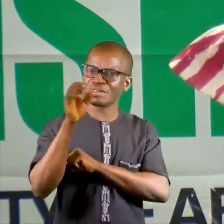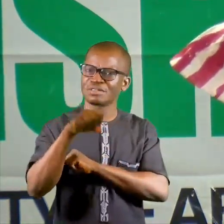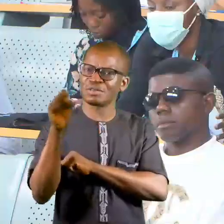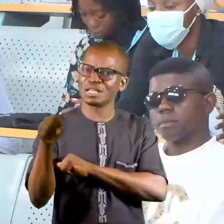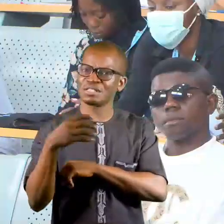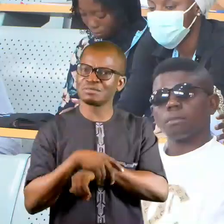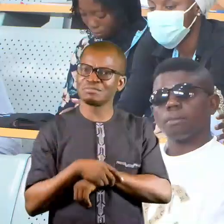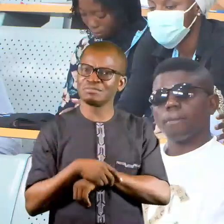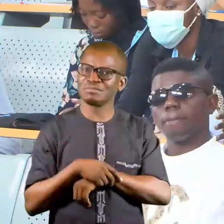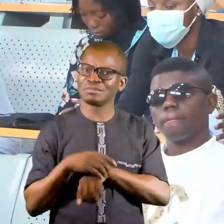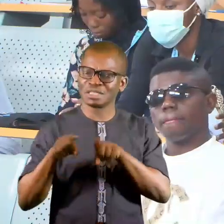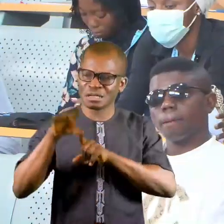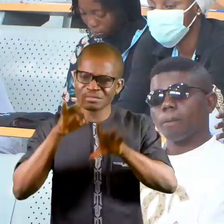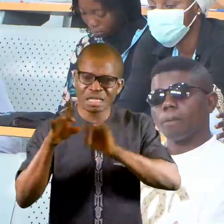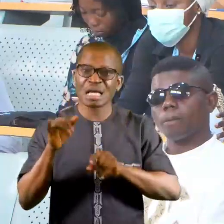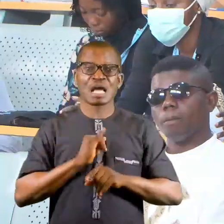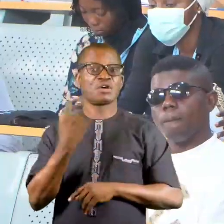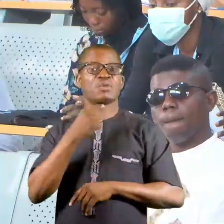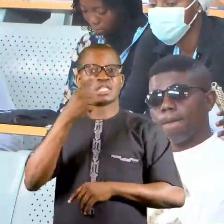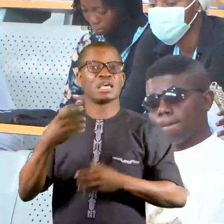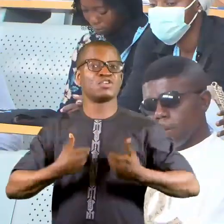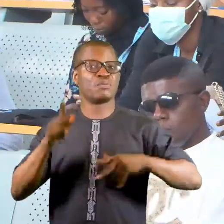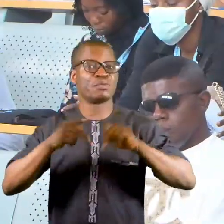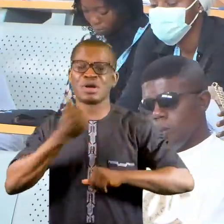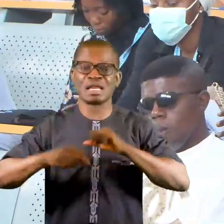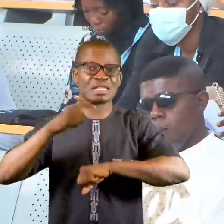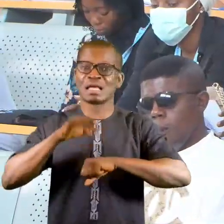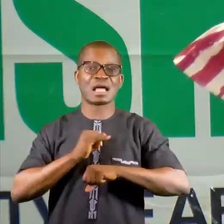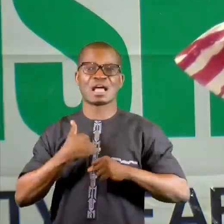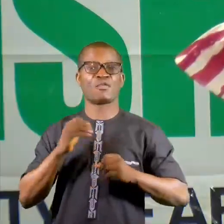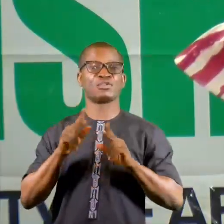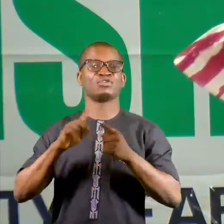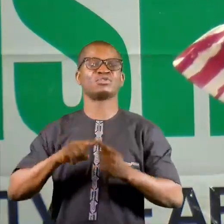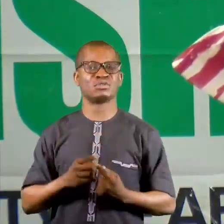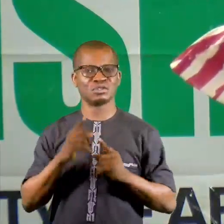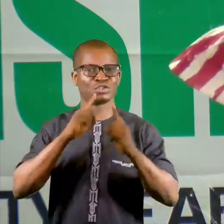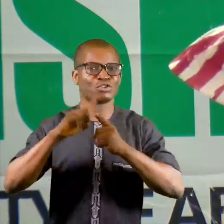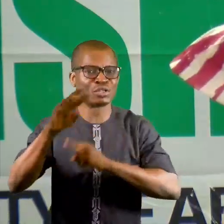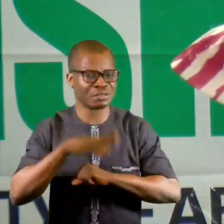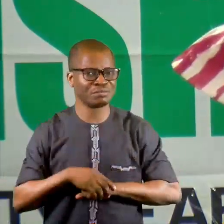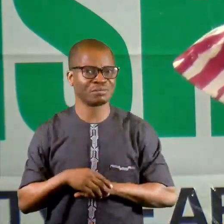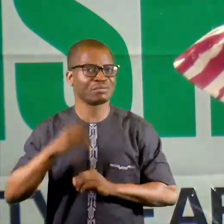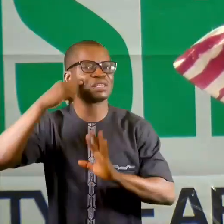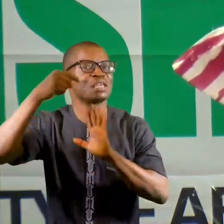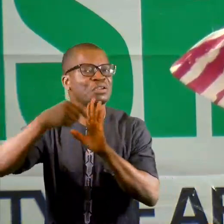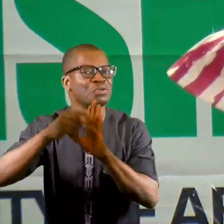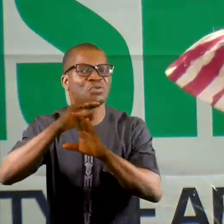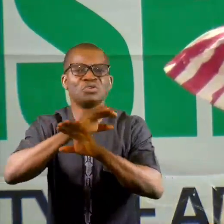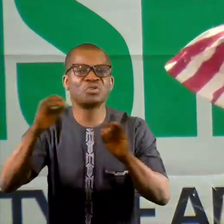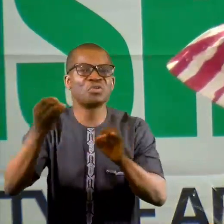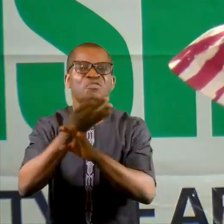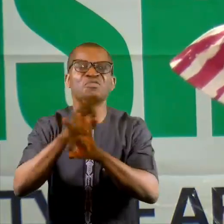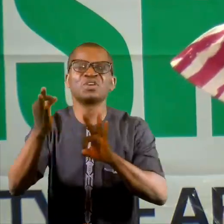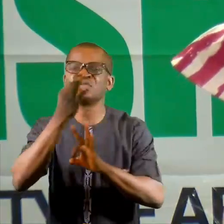phishing. Like I always tell young people whenever I have the opportunity to interface with them, there is absolutely no free